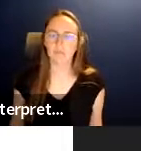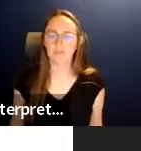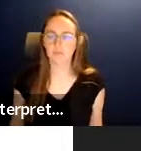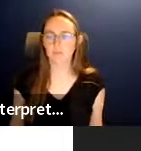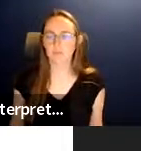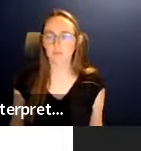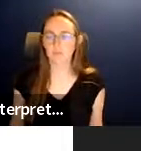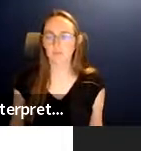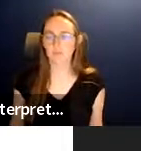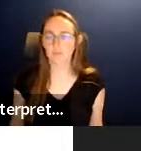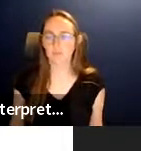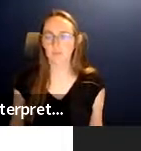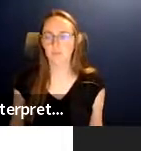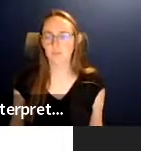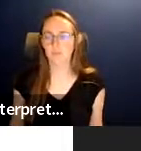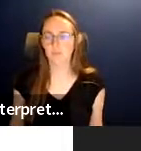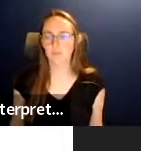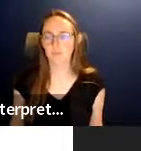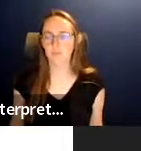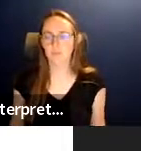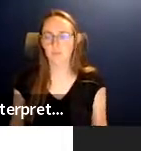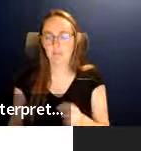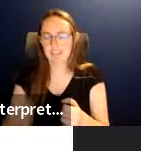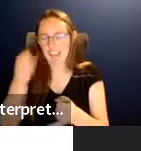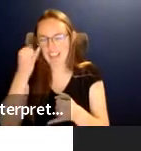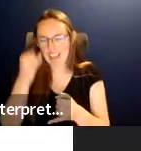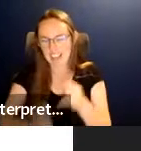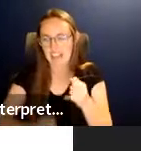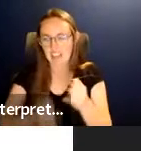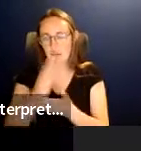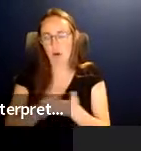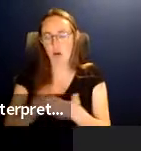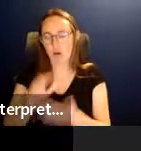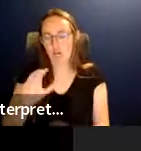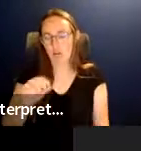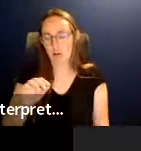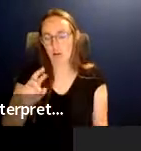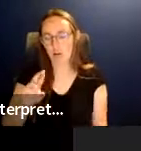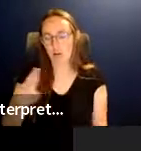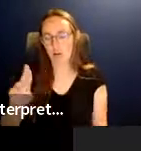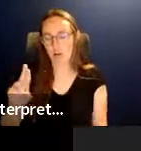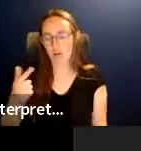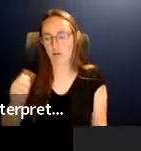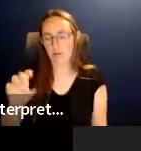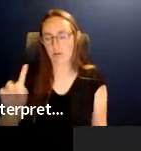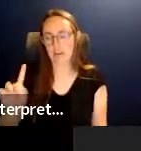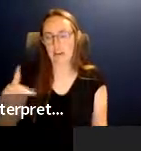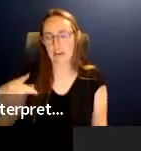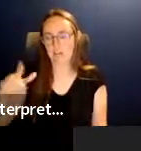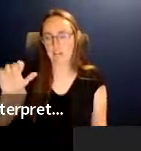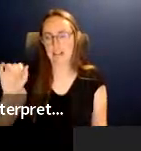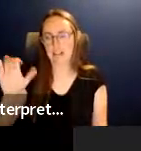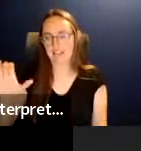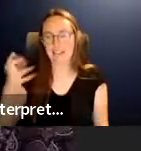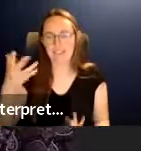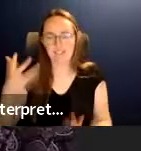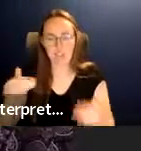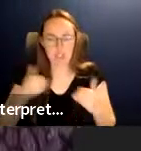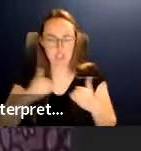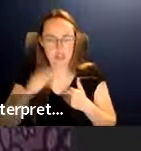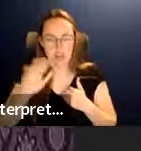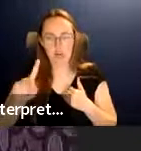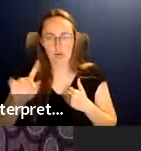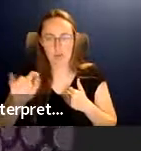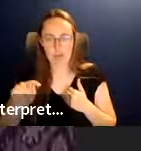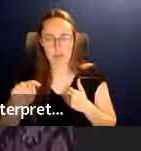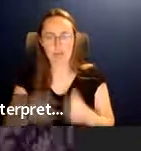And that was that last piece of corrugated plastic that you had in your kit. It was a scrap piece.